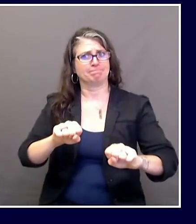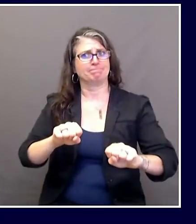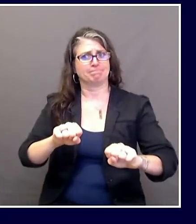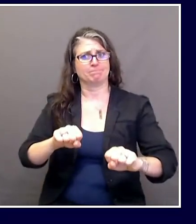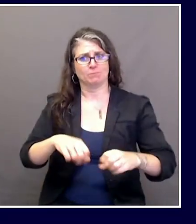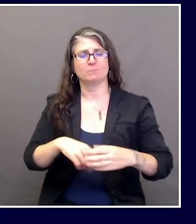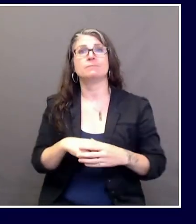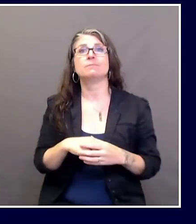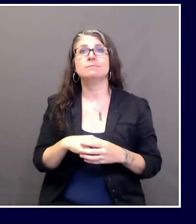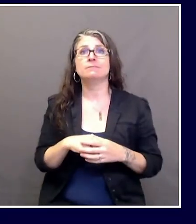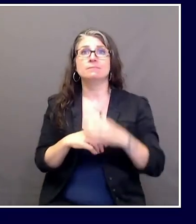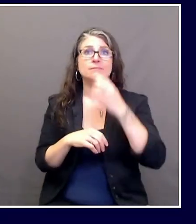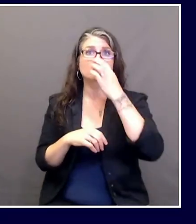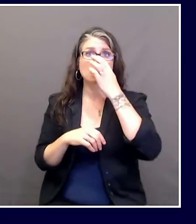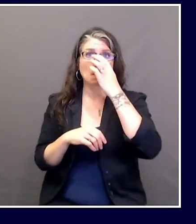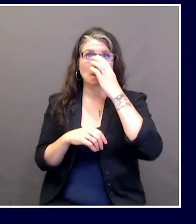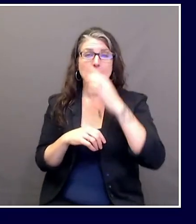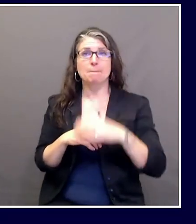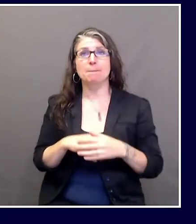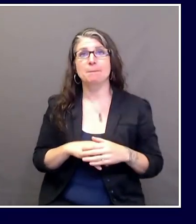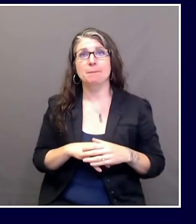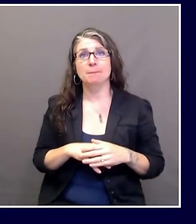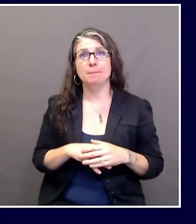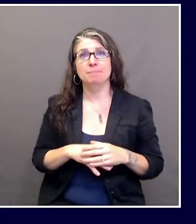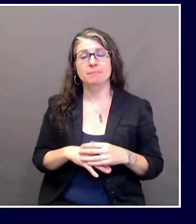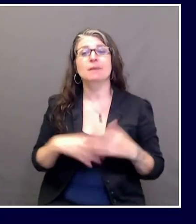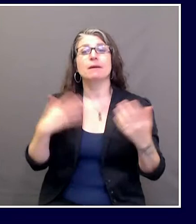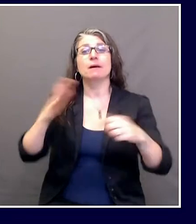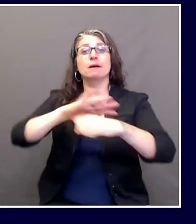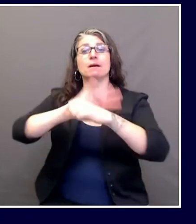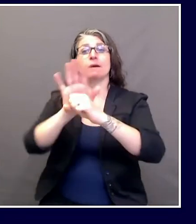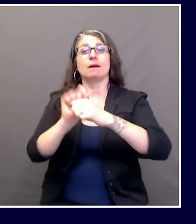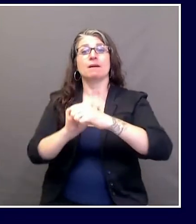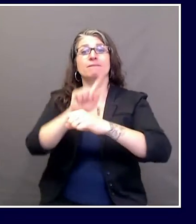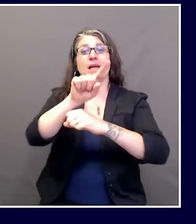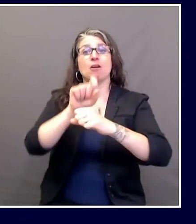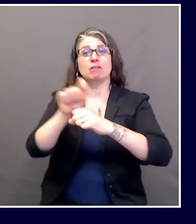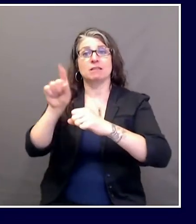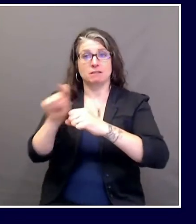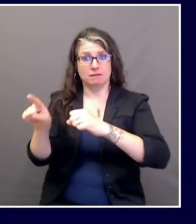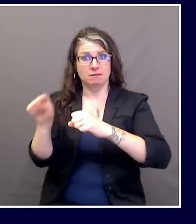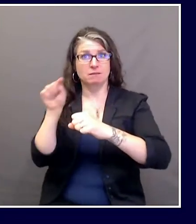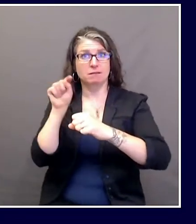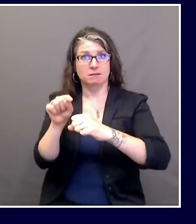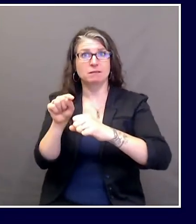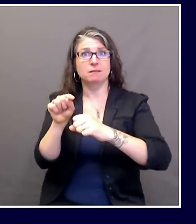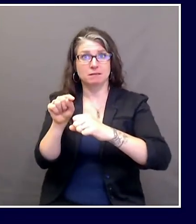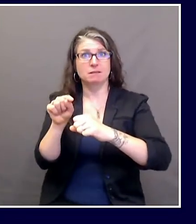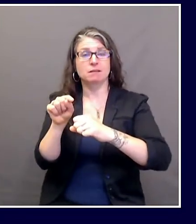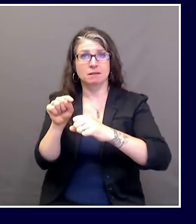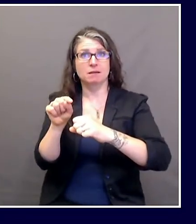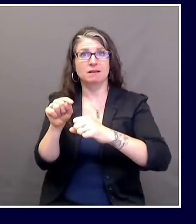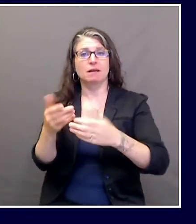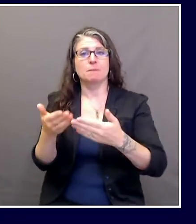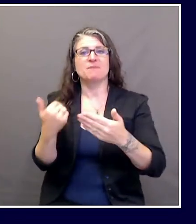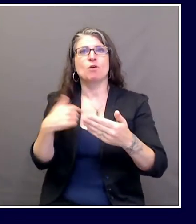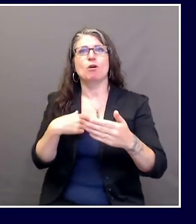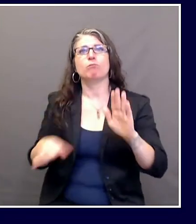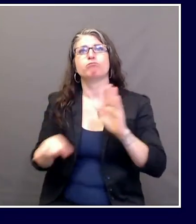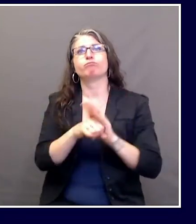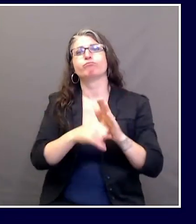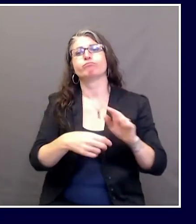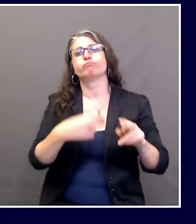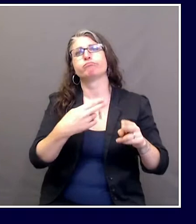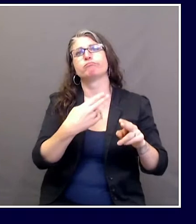going to use, if you don't mind, the more recent WHO categorization for the variants, but I'll give you